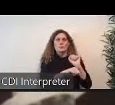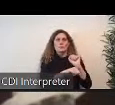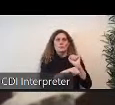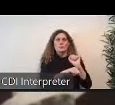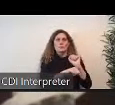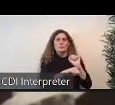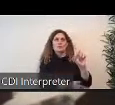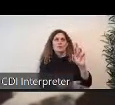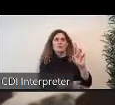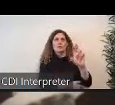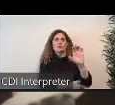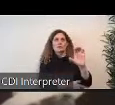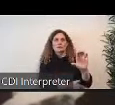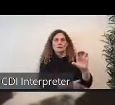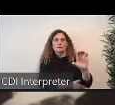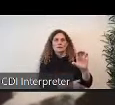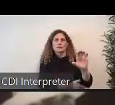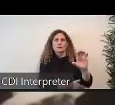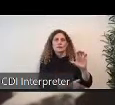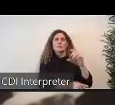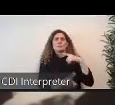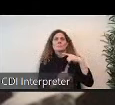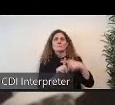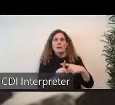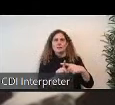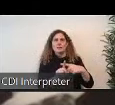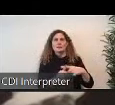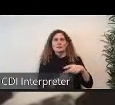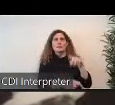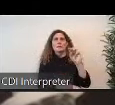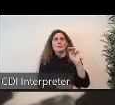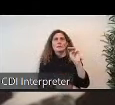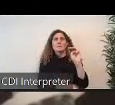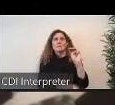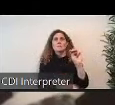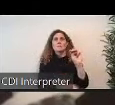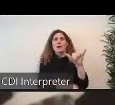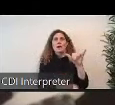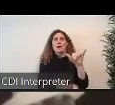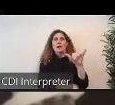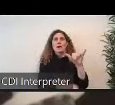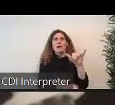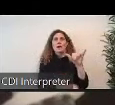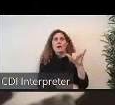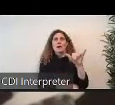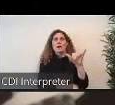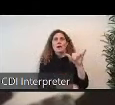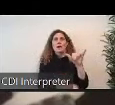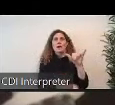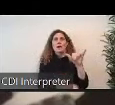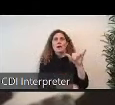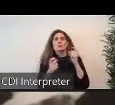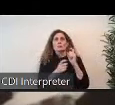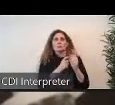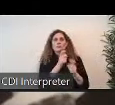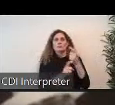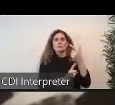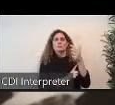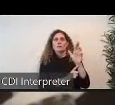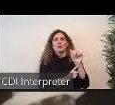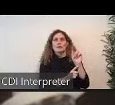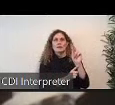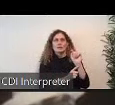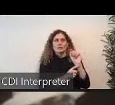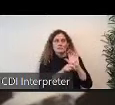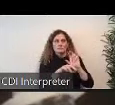grantees, and the United Way of Wisconsin 211. And these organizations are making a huge difference in our community to build